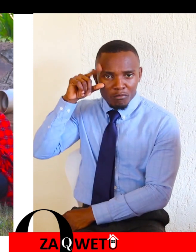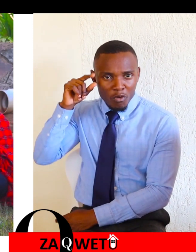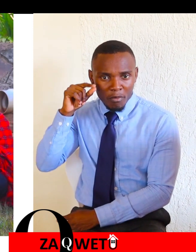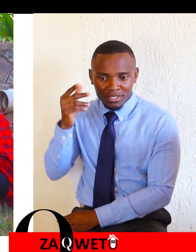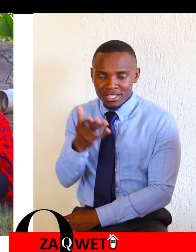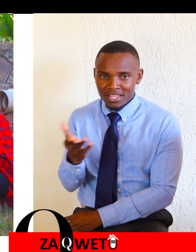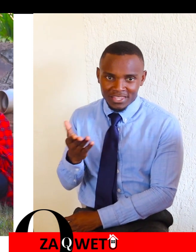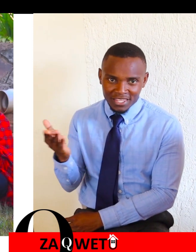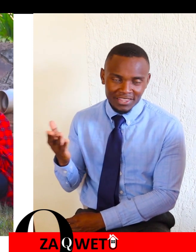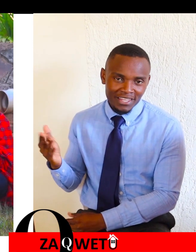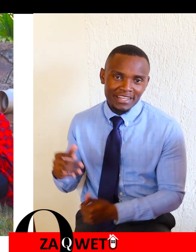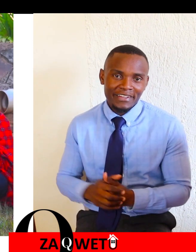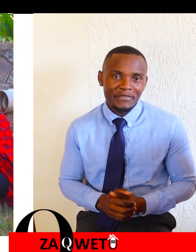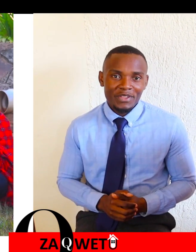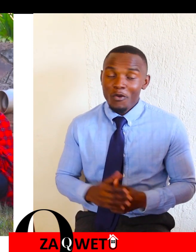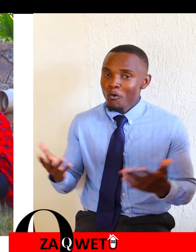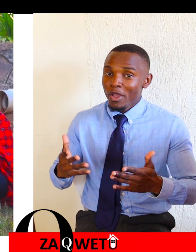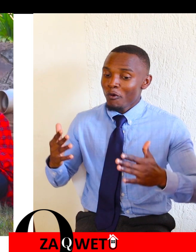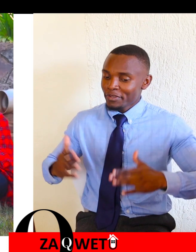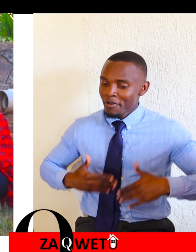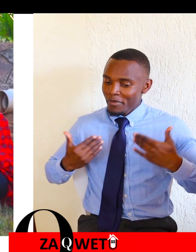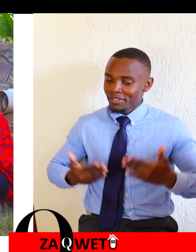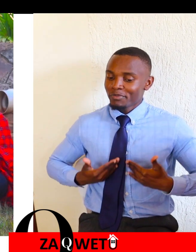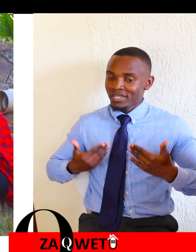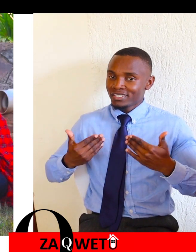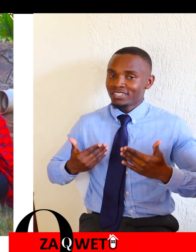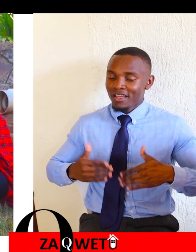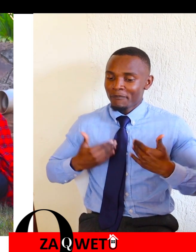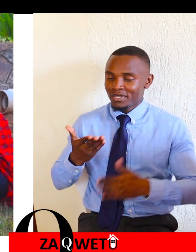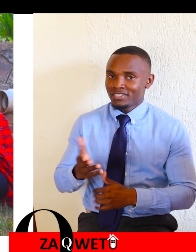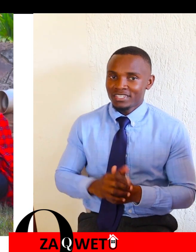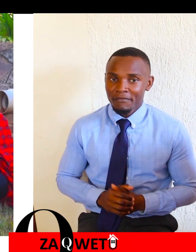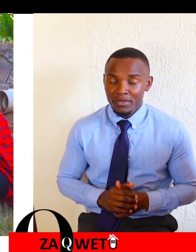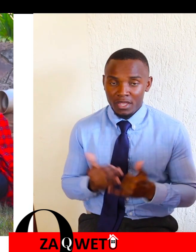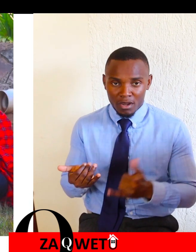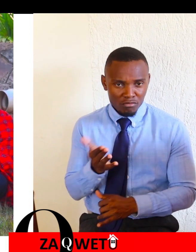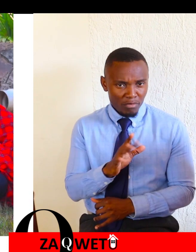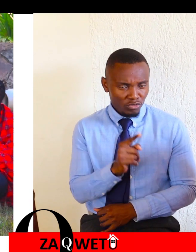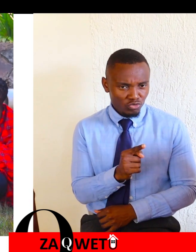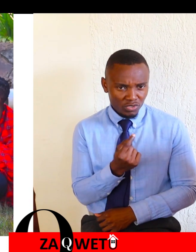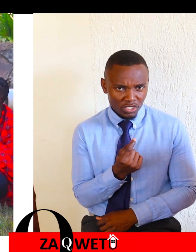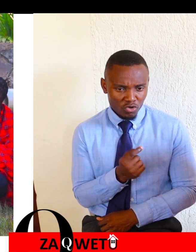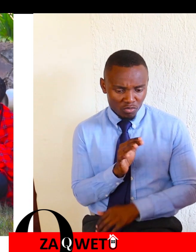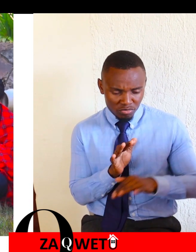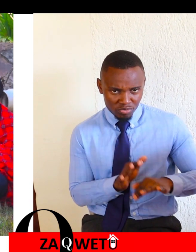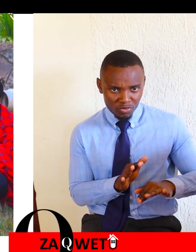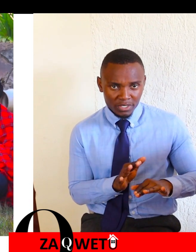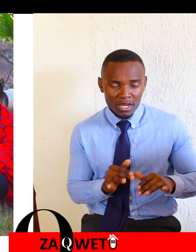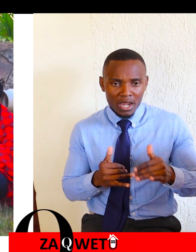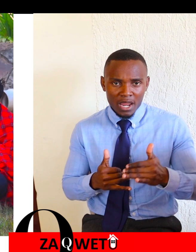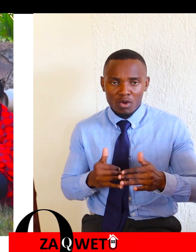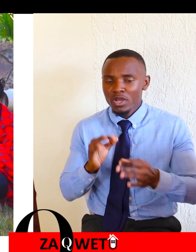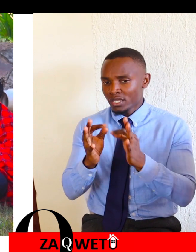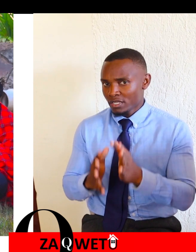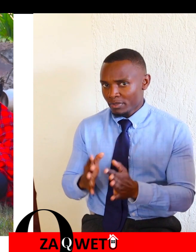wa Mombasani pwani kule. Mashamra shamra. I will get back to you in a